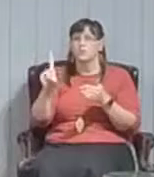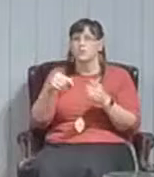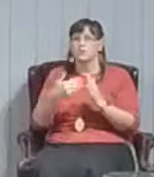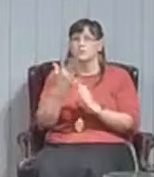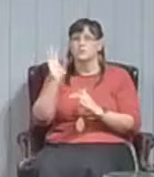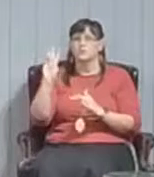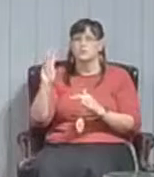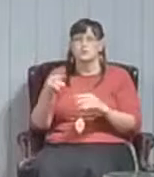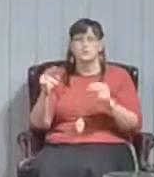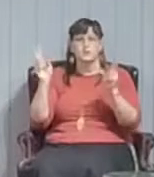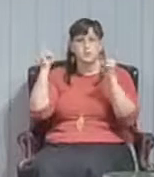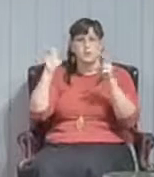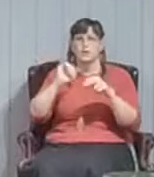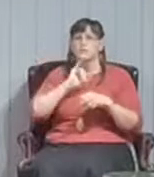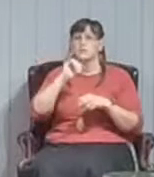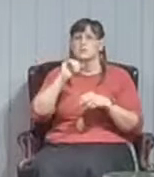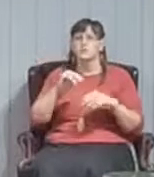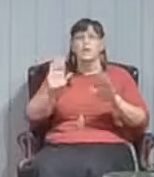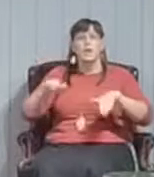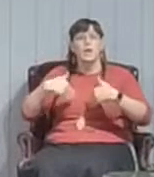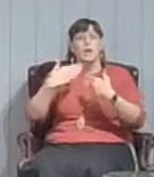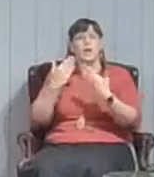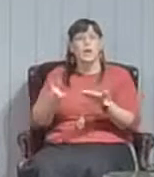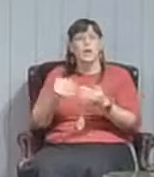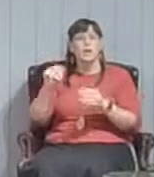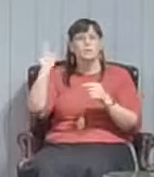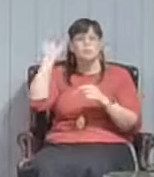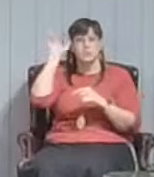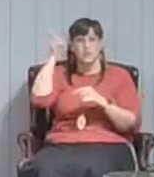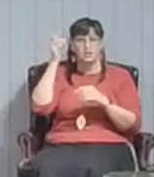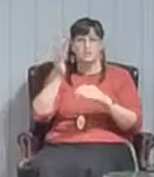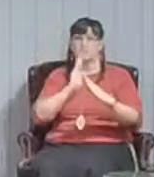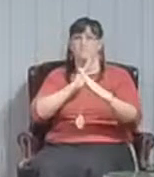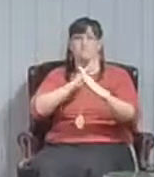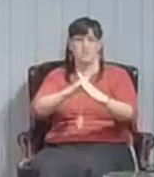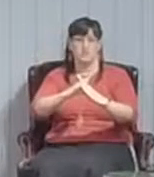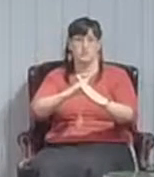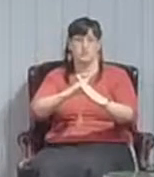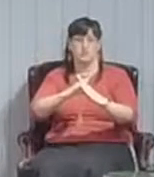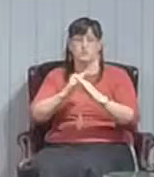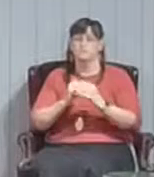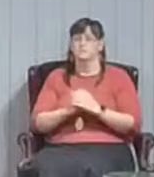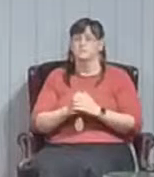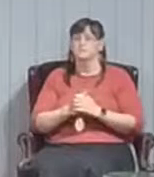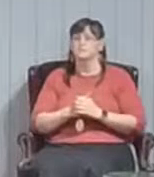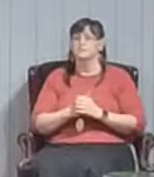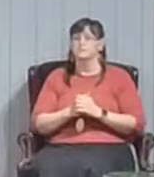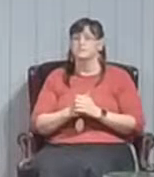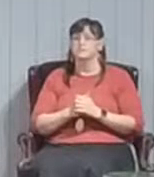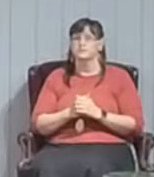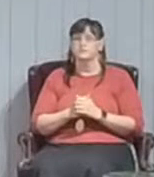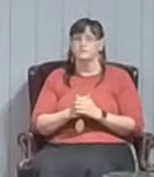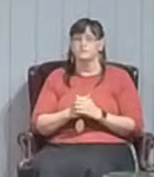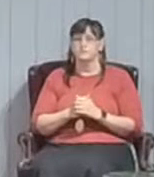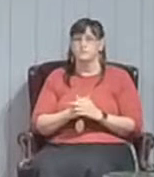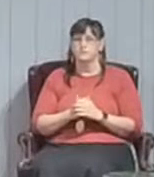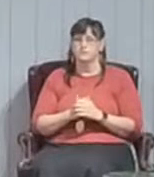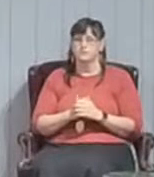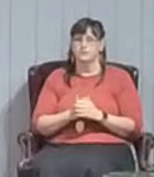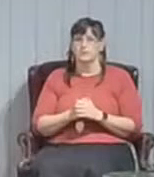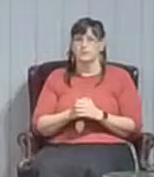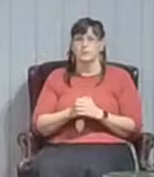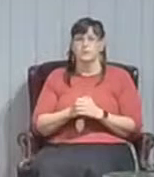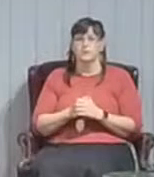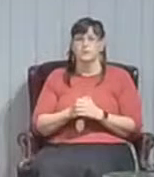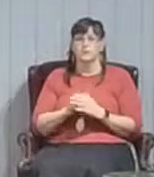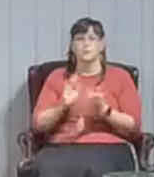tonight's message is How Satan Hinders, How Satan Hinders. Ezra chapter number 4, starting in verse